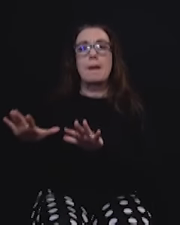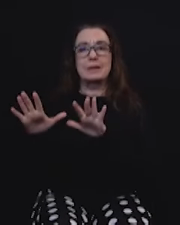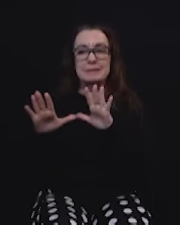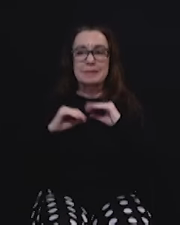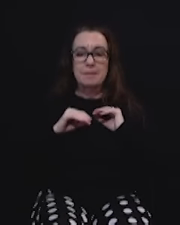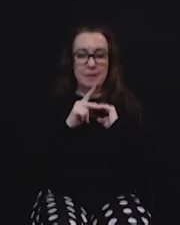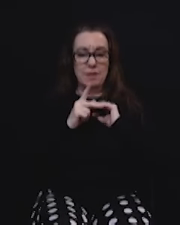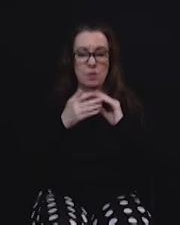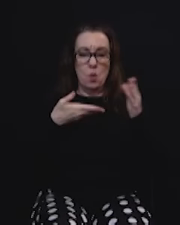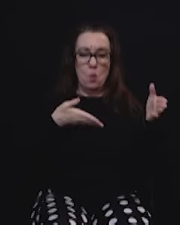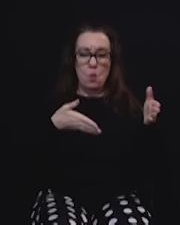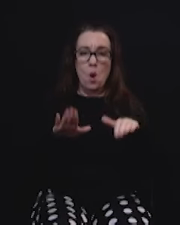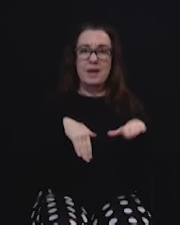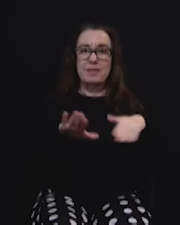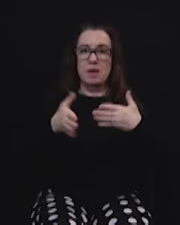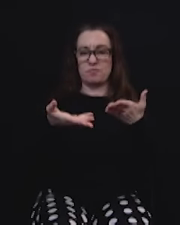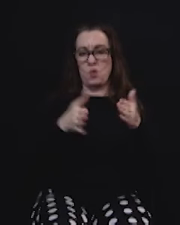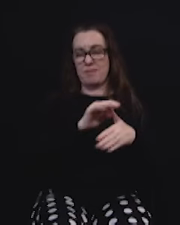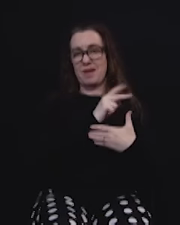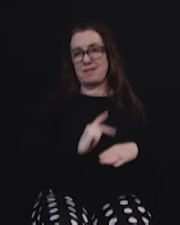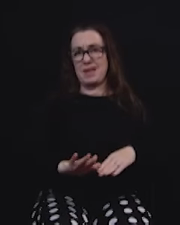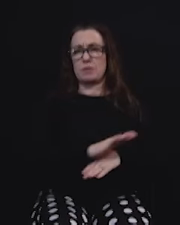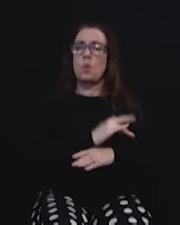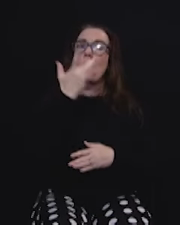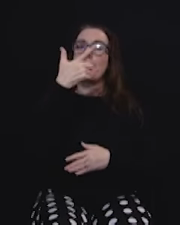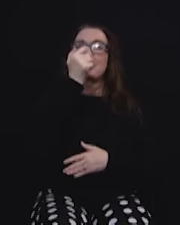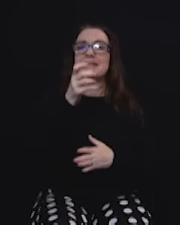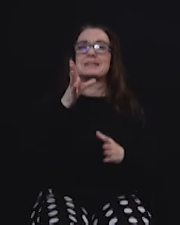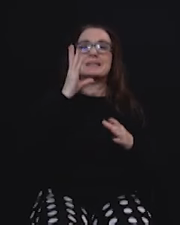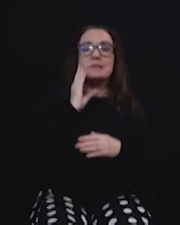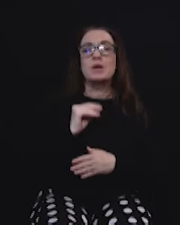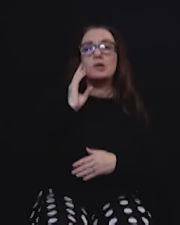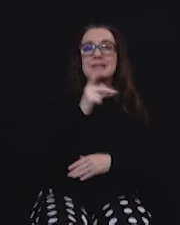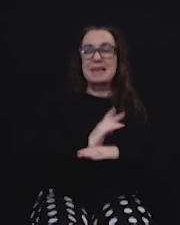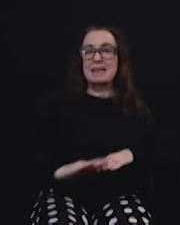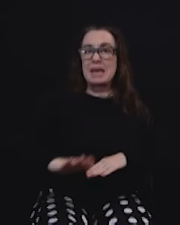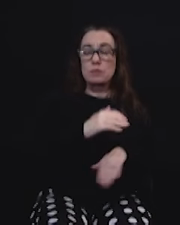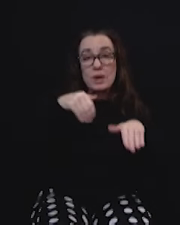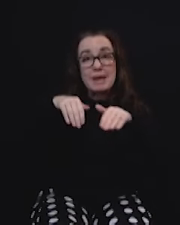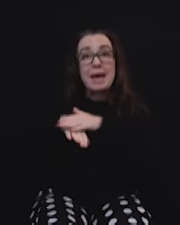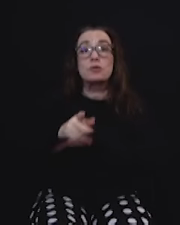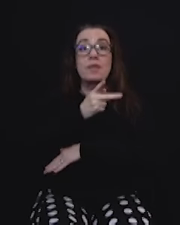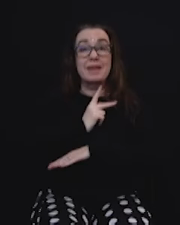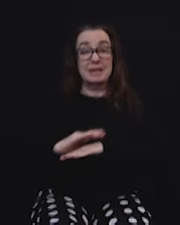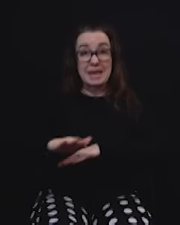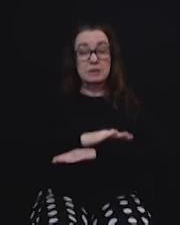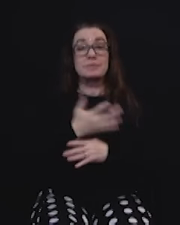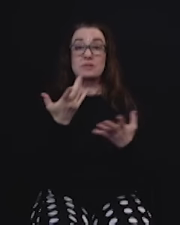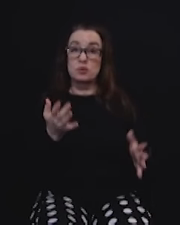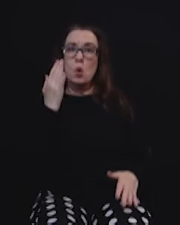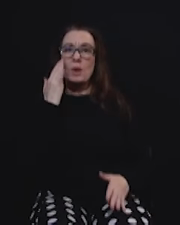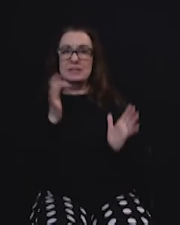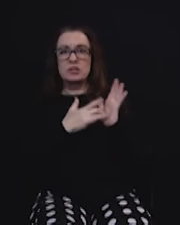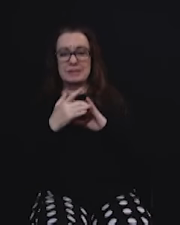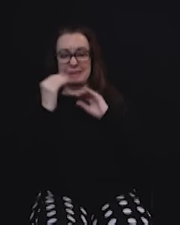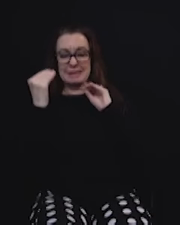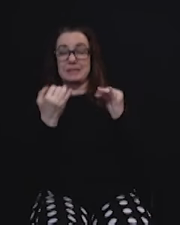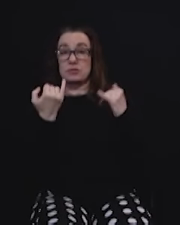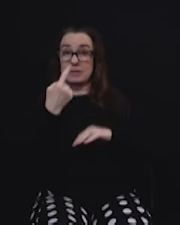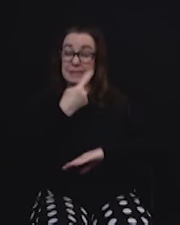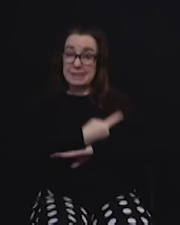kingdom? Because there's a certain way we experience the kingdom. There's a certain way we enter the kingdom, as Jesus is teaching us